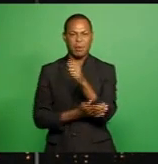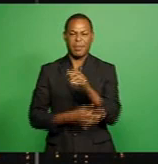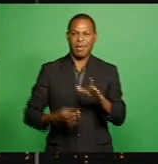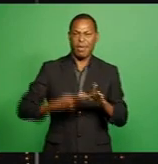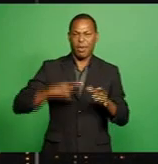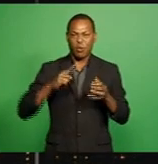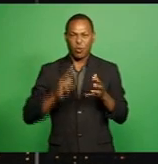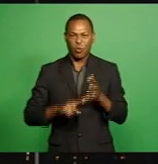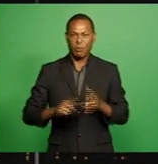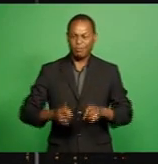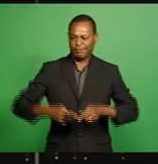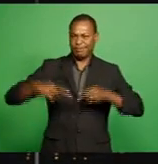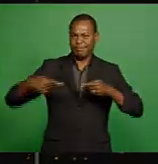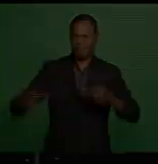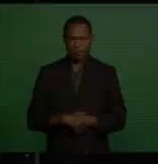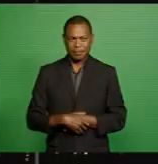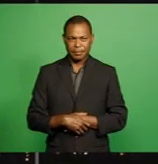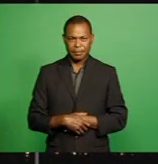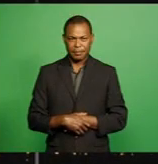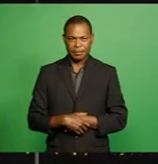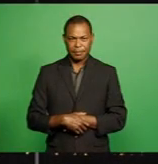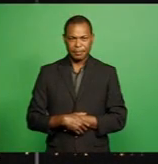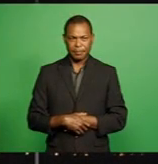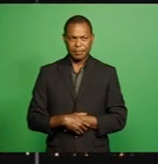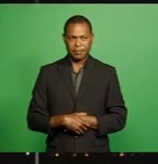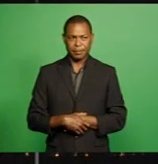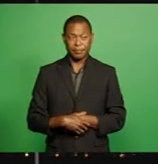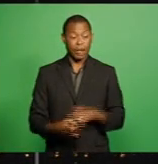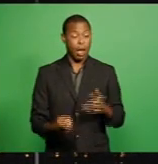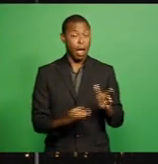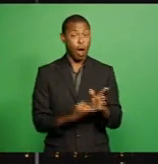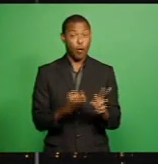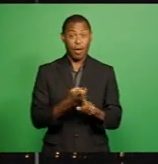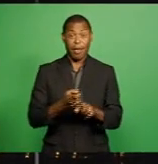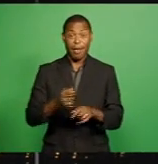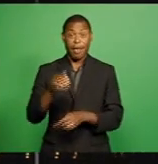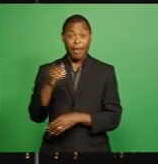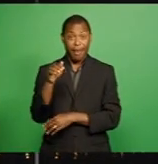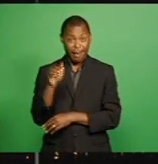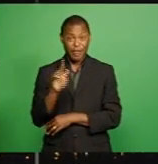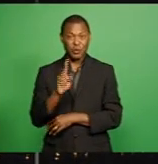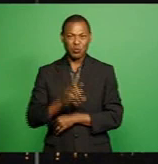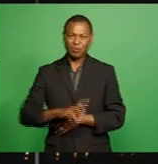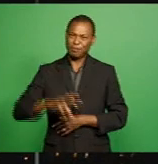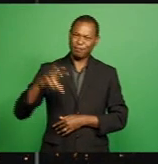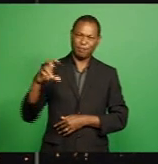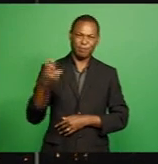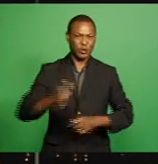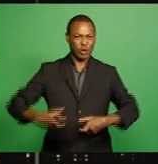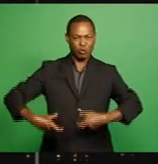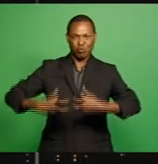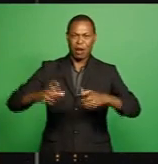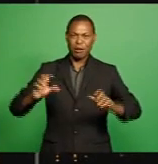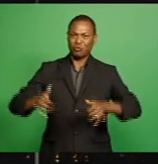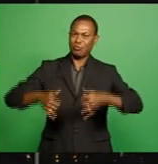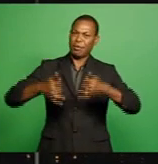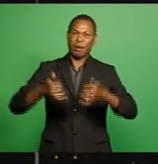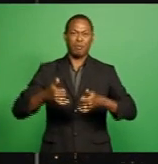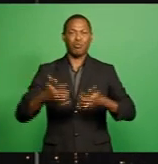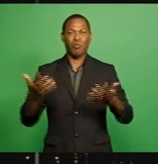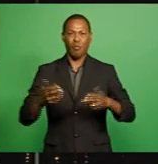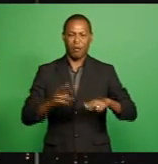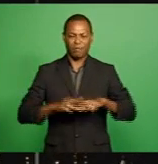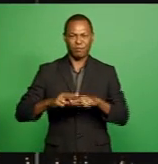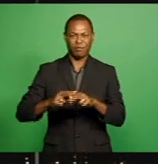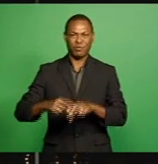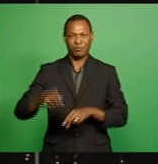Frank Lomani's Rebels. Ratu Kandabo School retained the Challenge Cup this afternoon in the Fiji Secondary